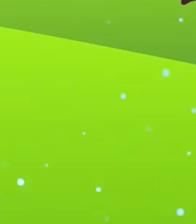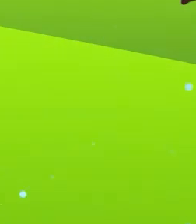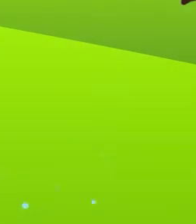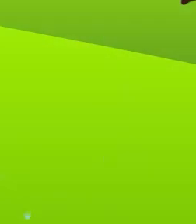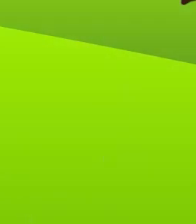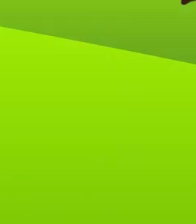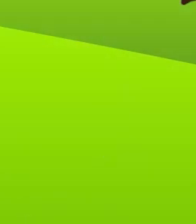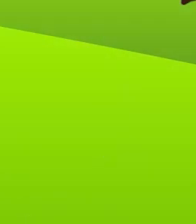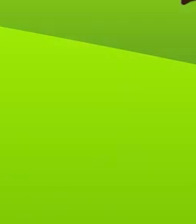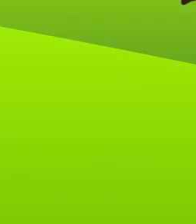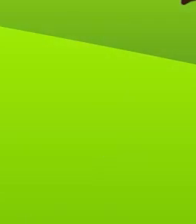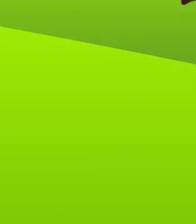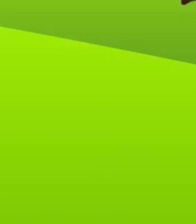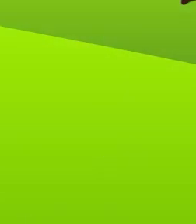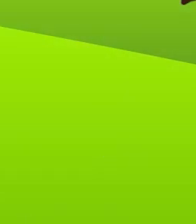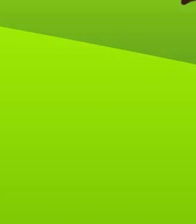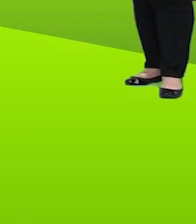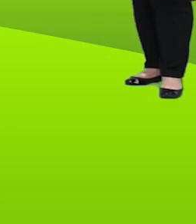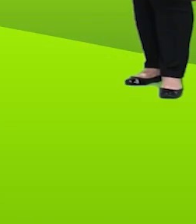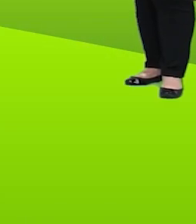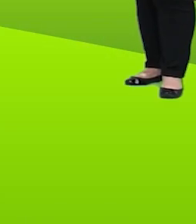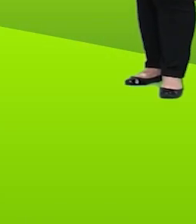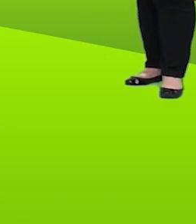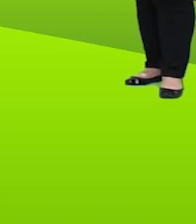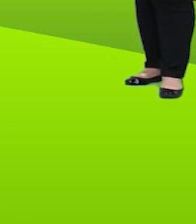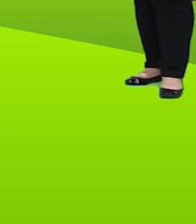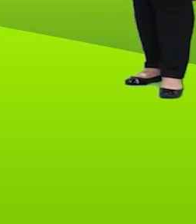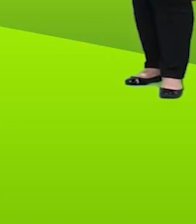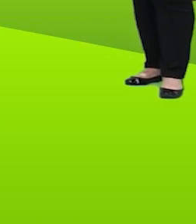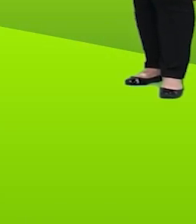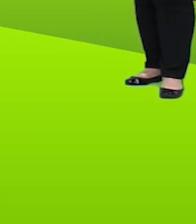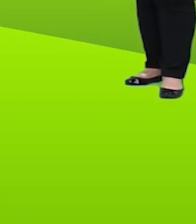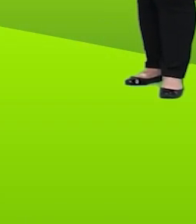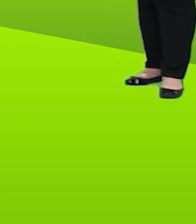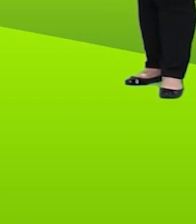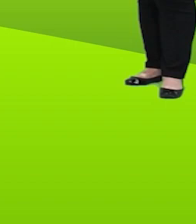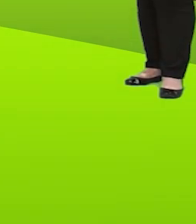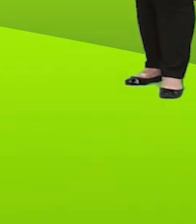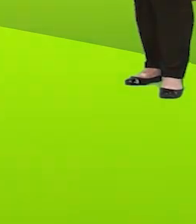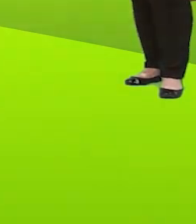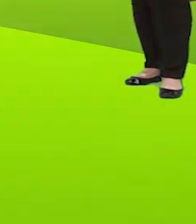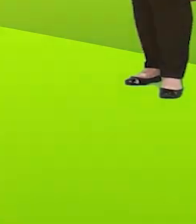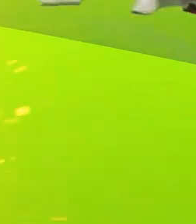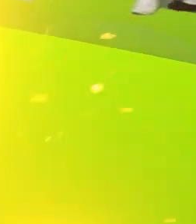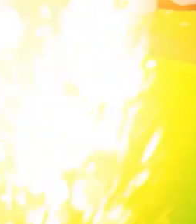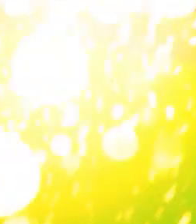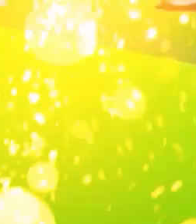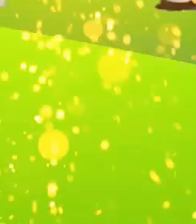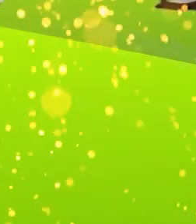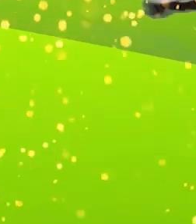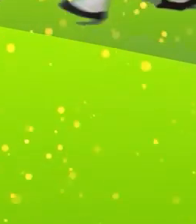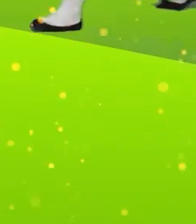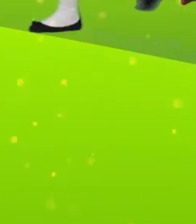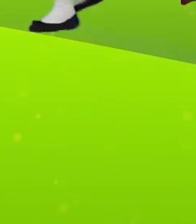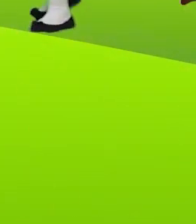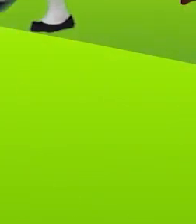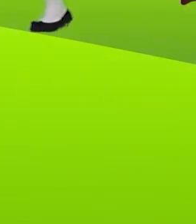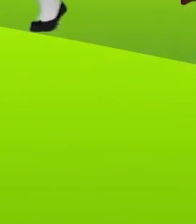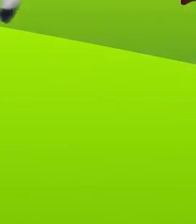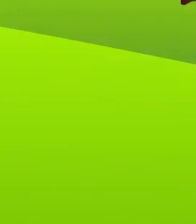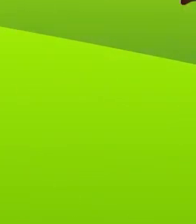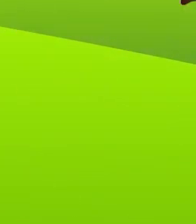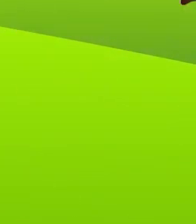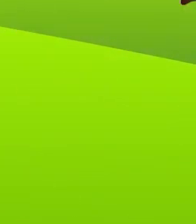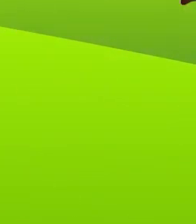Listen, speak, read and write. Know the language and use it right.